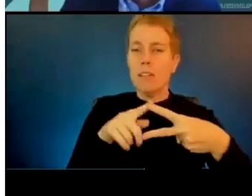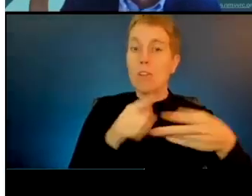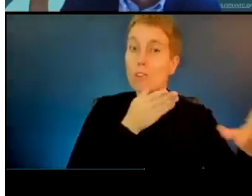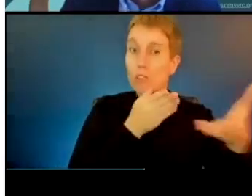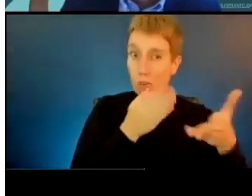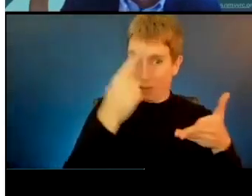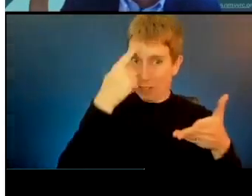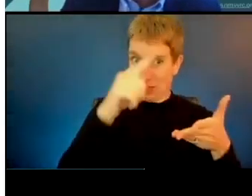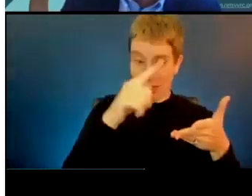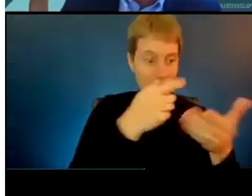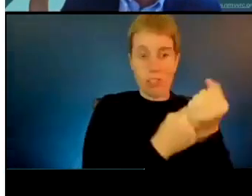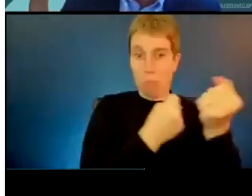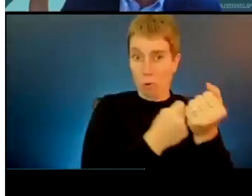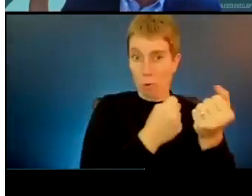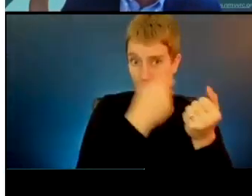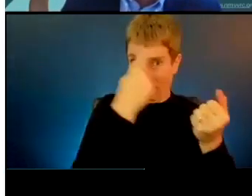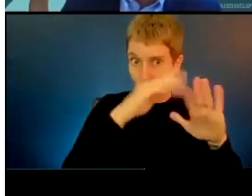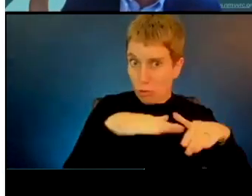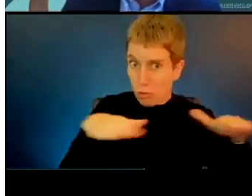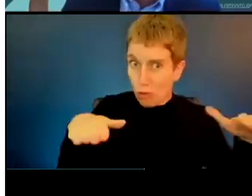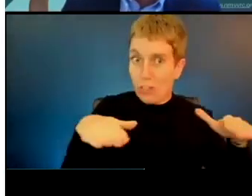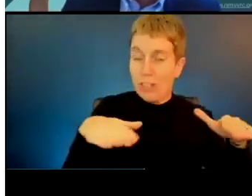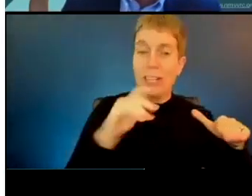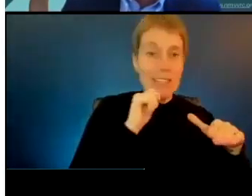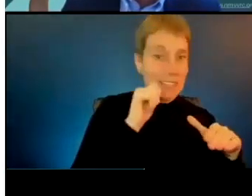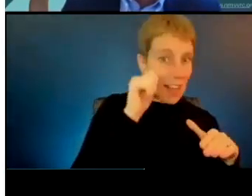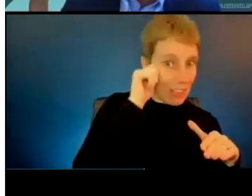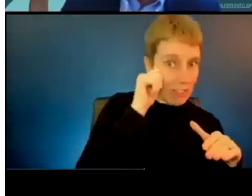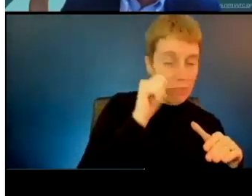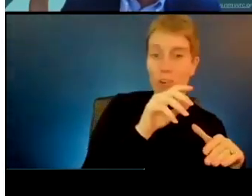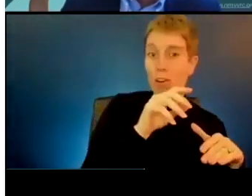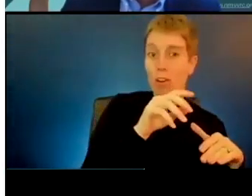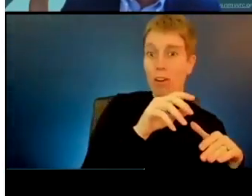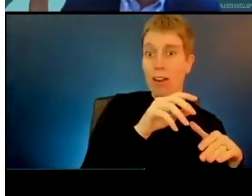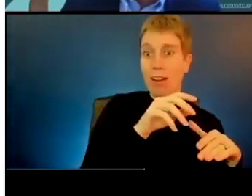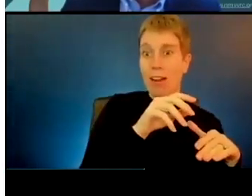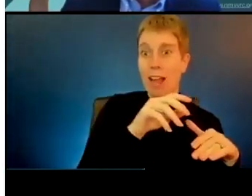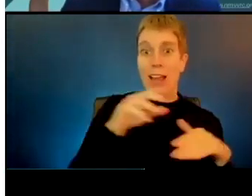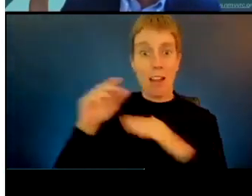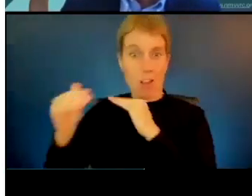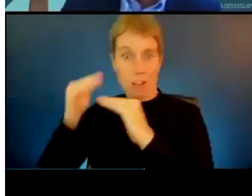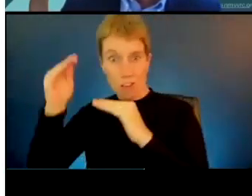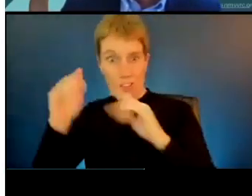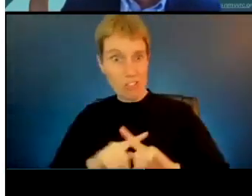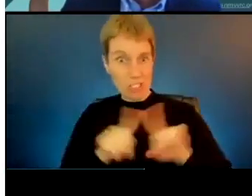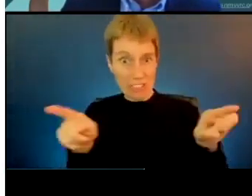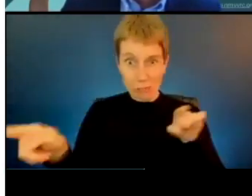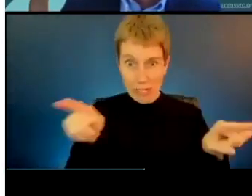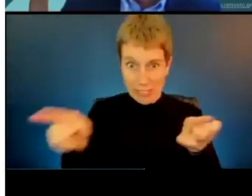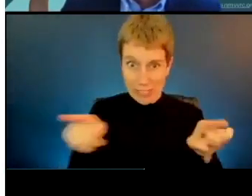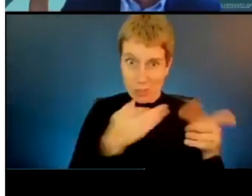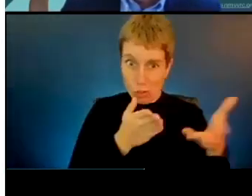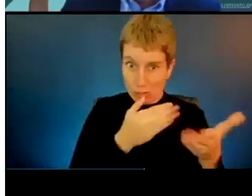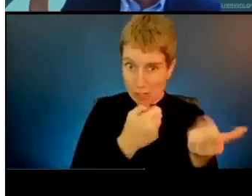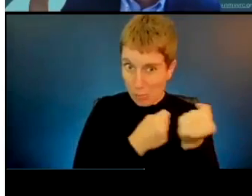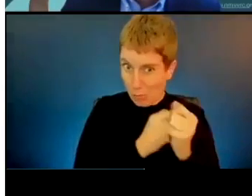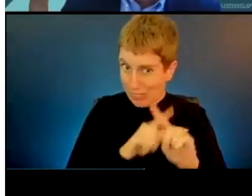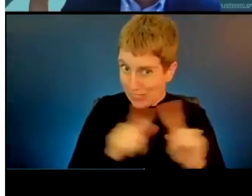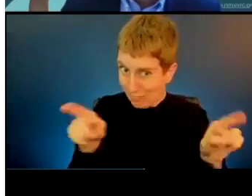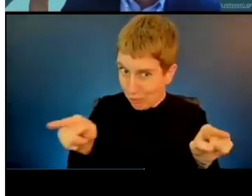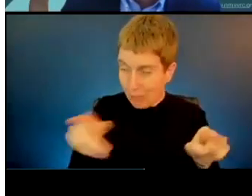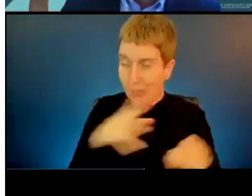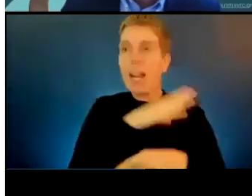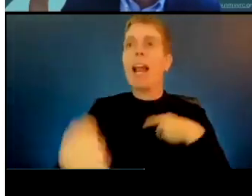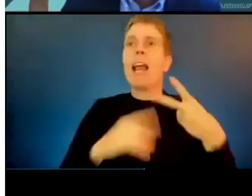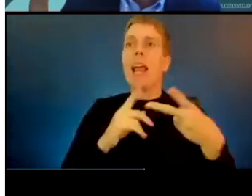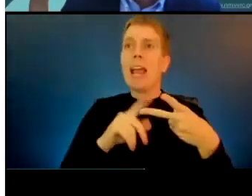and adolescent MBI victims different from those for adults? And relatedly, how can we help child victims cope after the